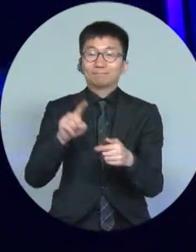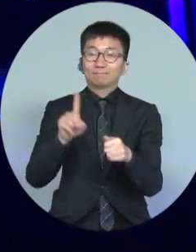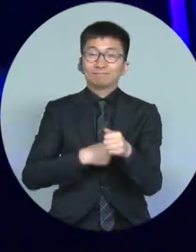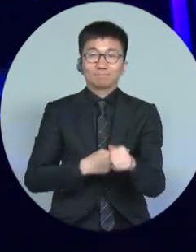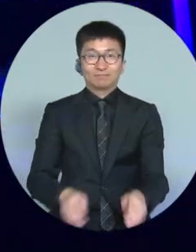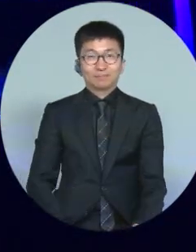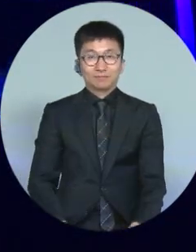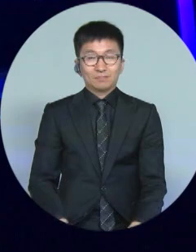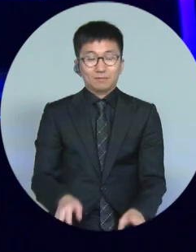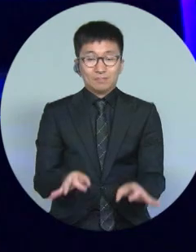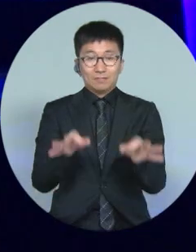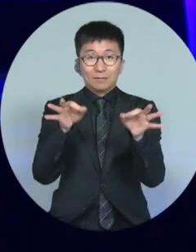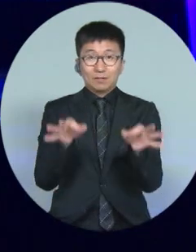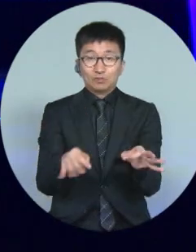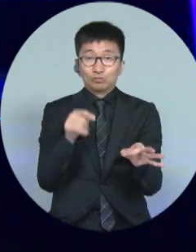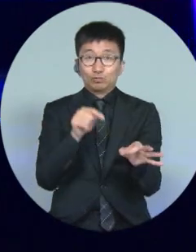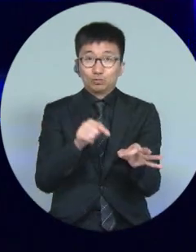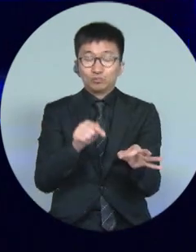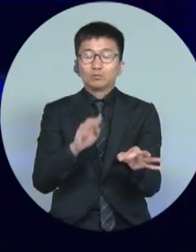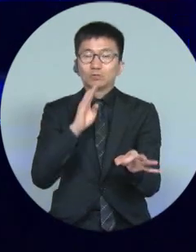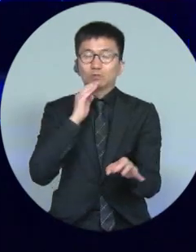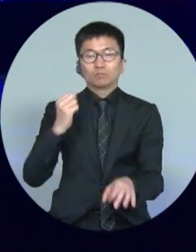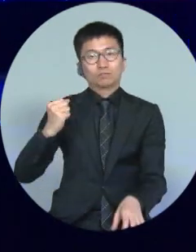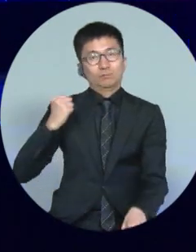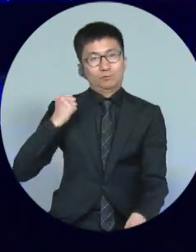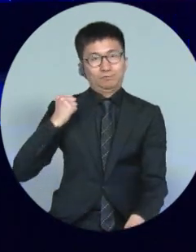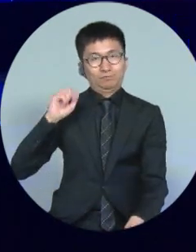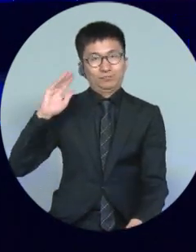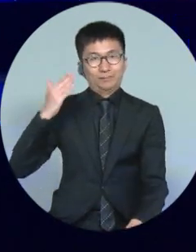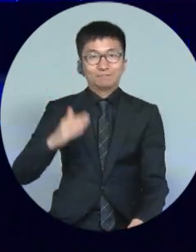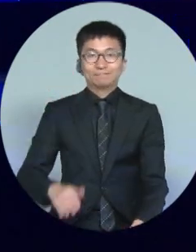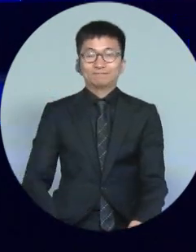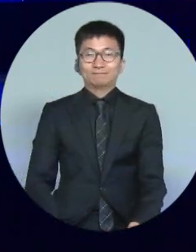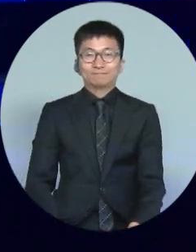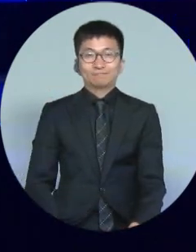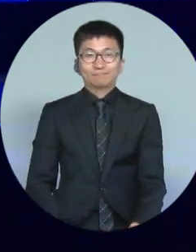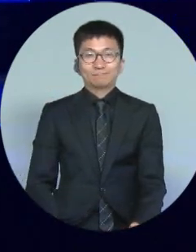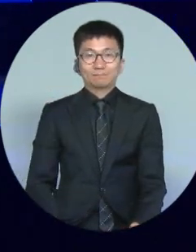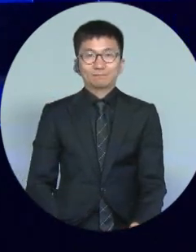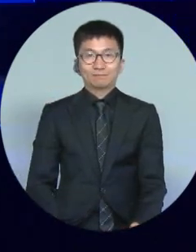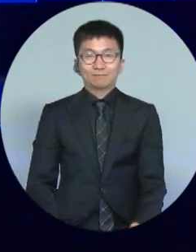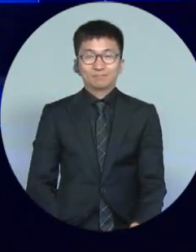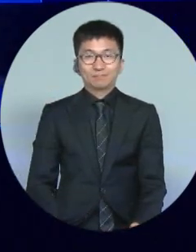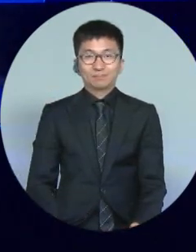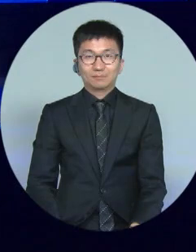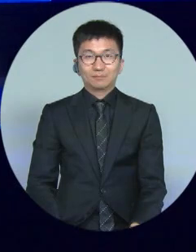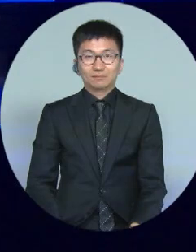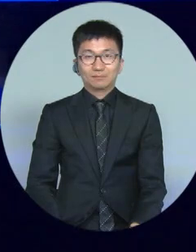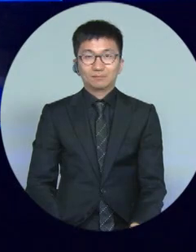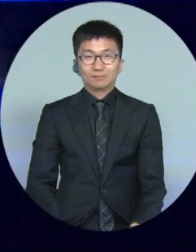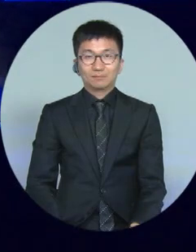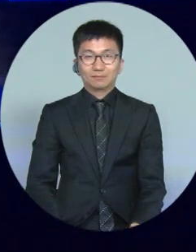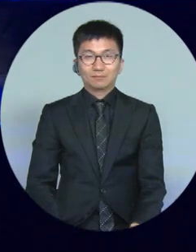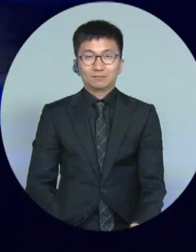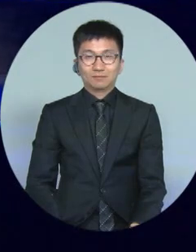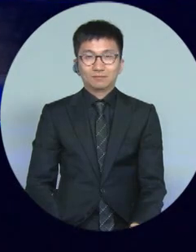course, this revolution, which was led by some